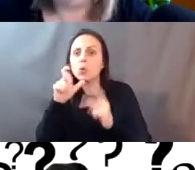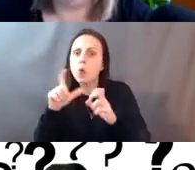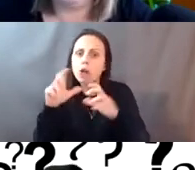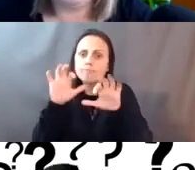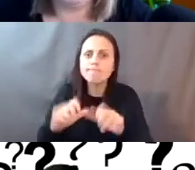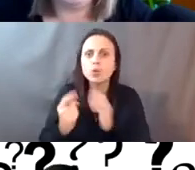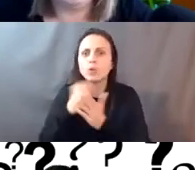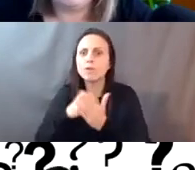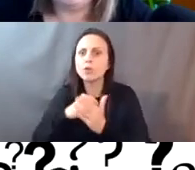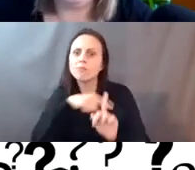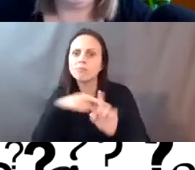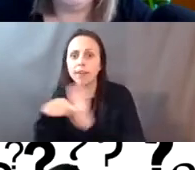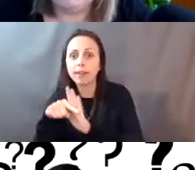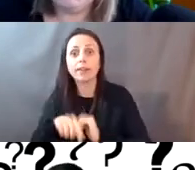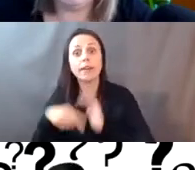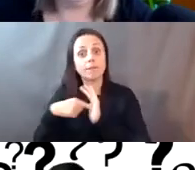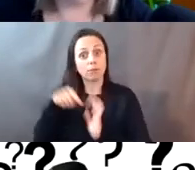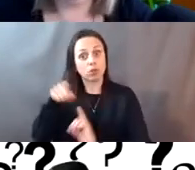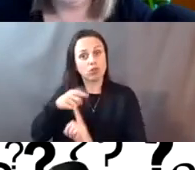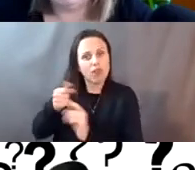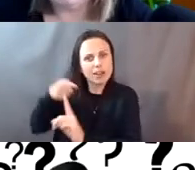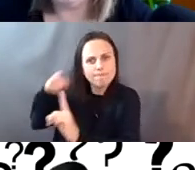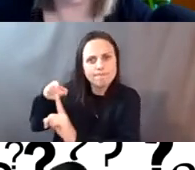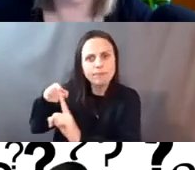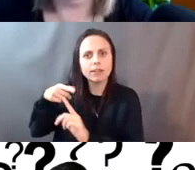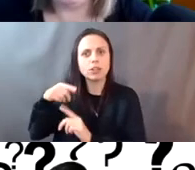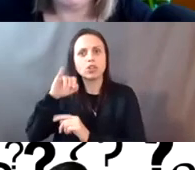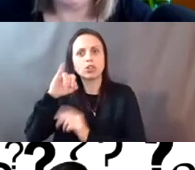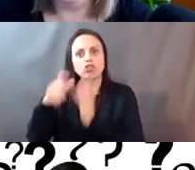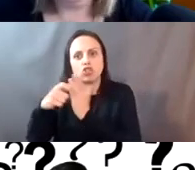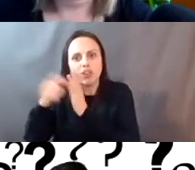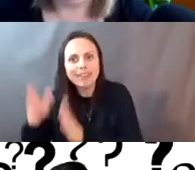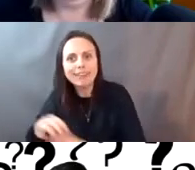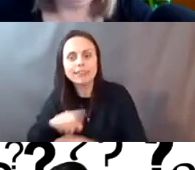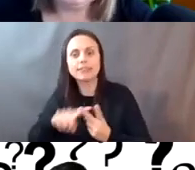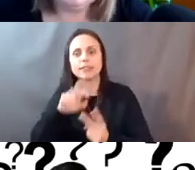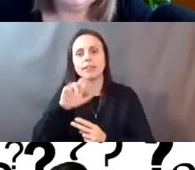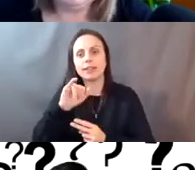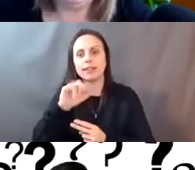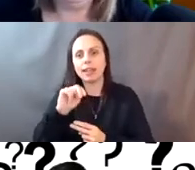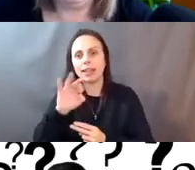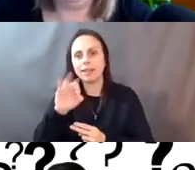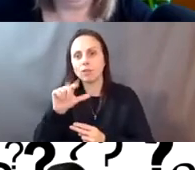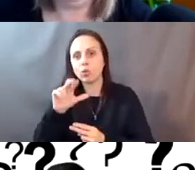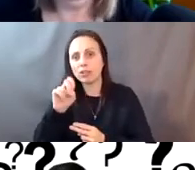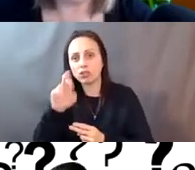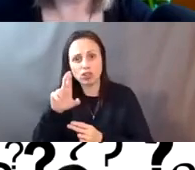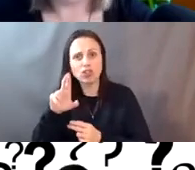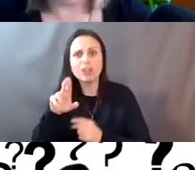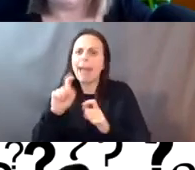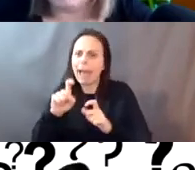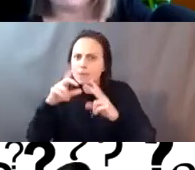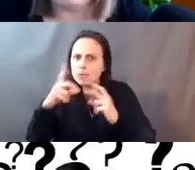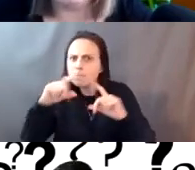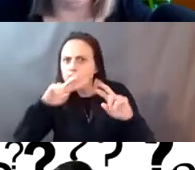when you're targeting a certain influencer or a journalist or a reviewer, you basically need to spend some time, what I call lurking